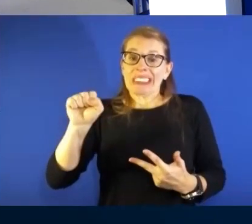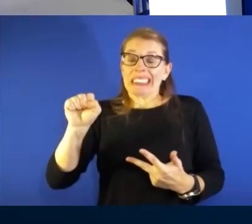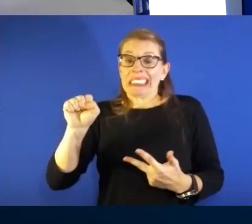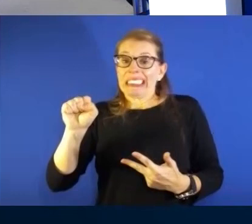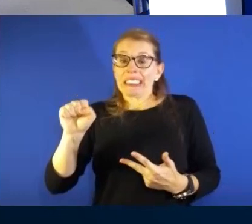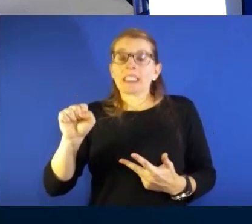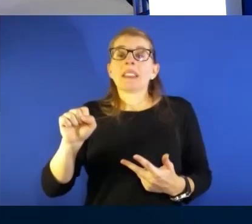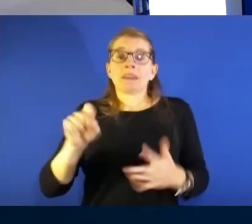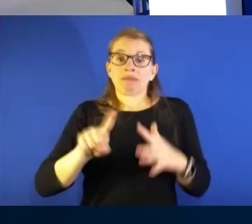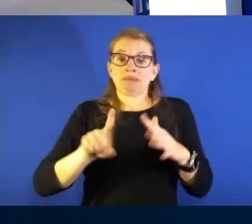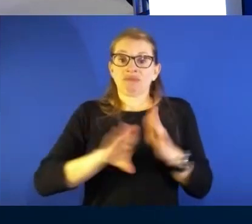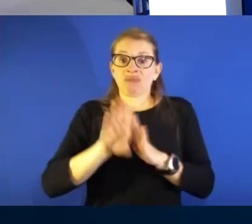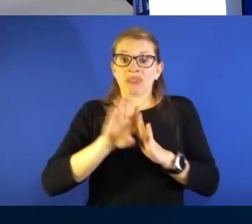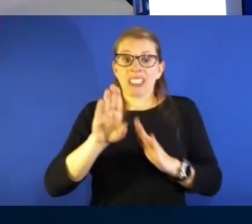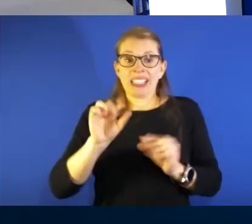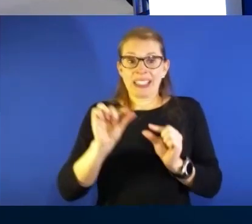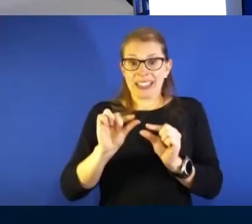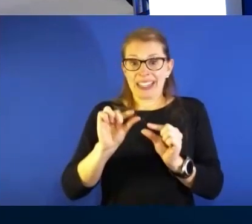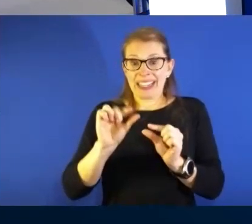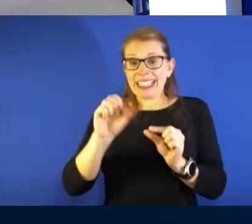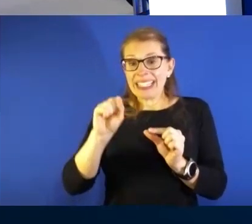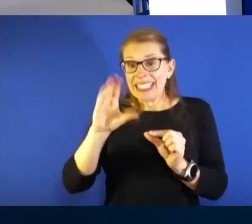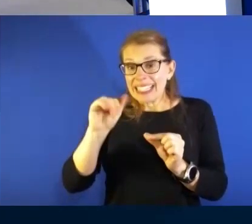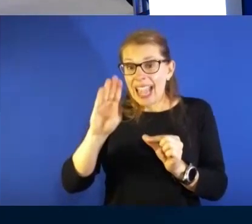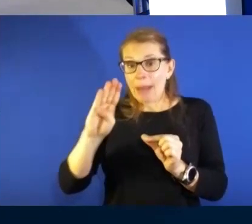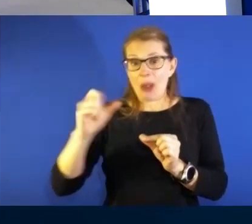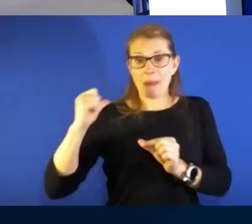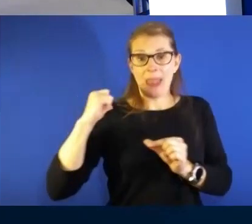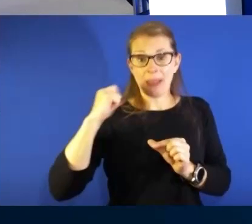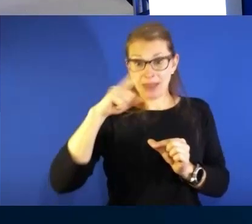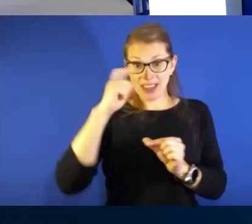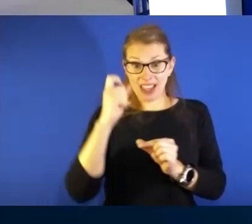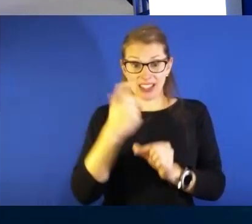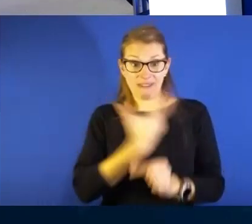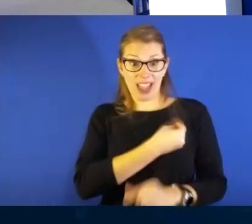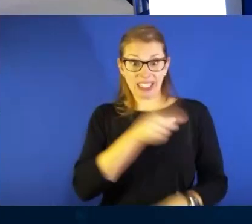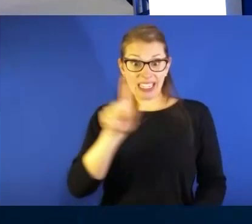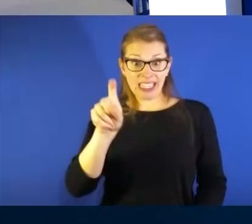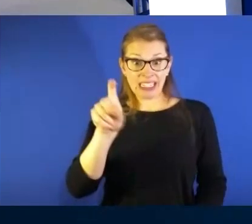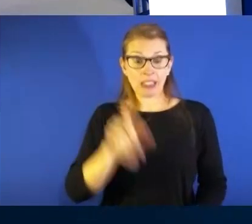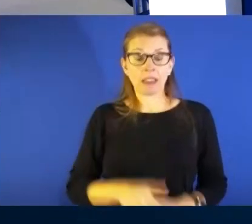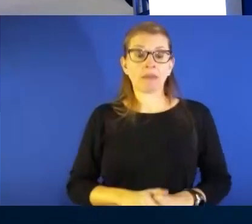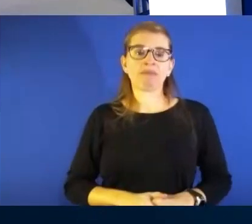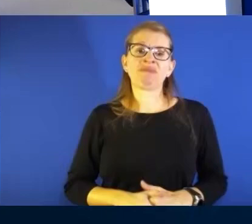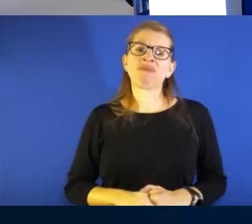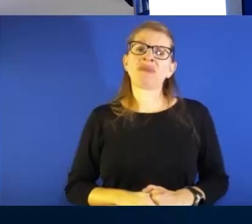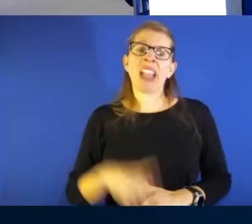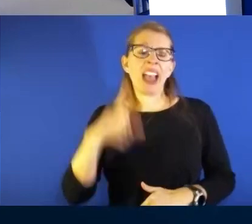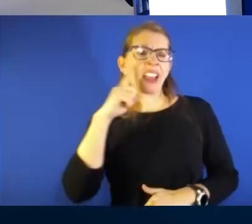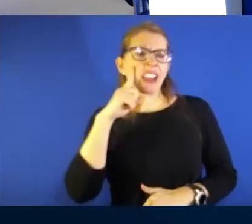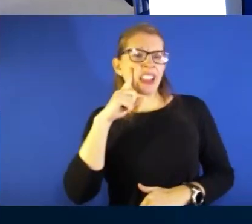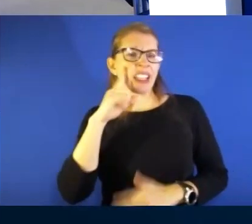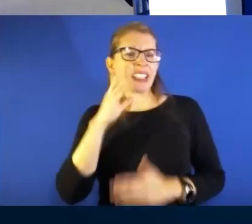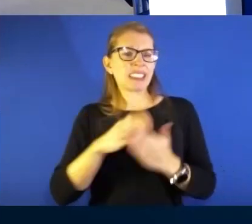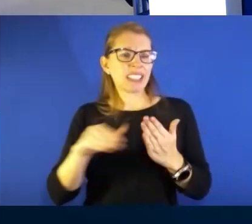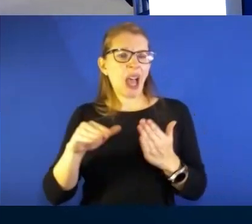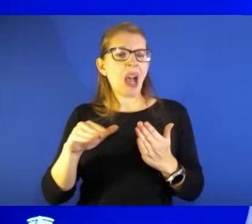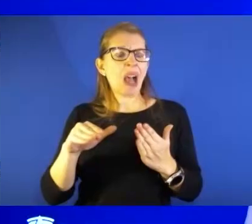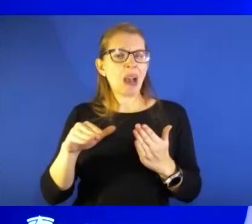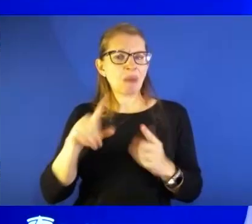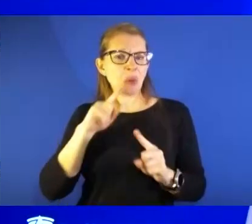tiny scab on her back. Was this because of the vaccine? I think I've heard some anecdotal reports of